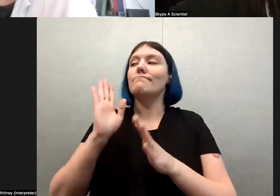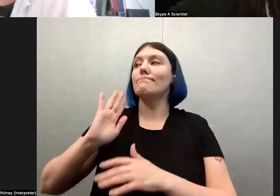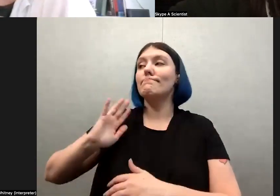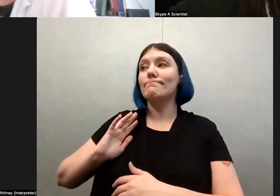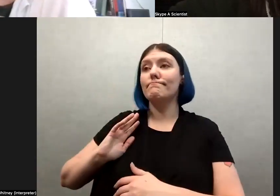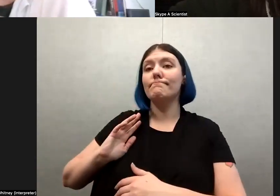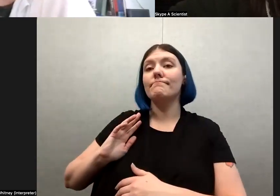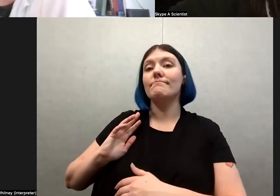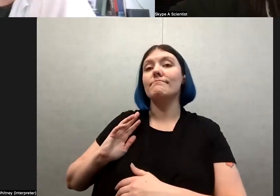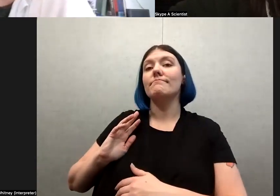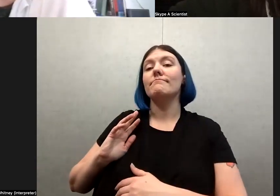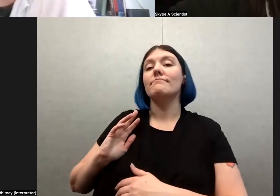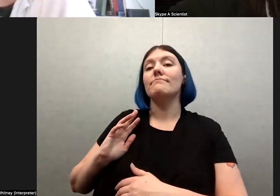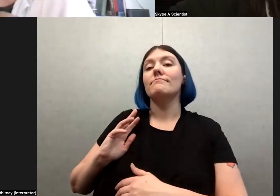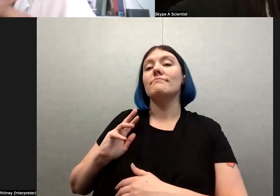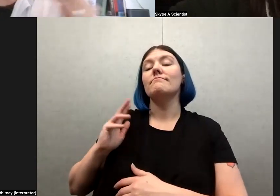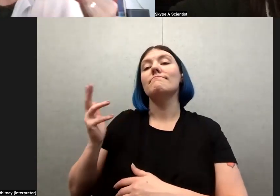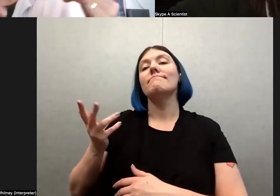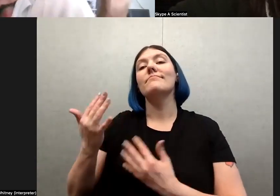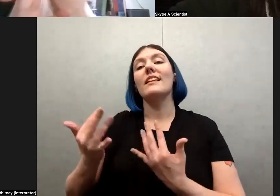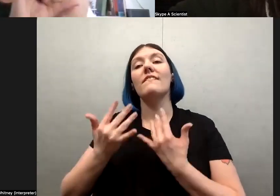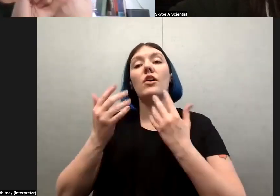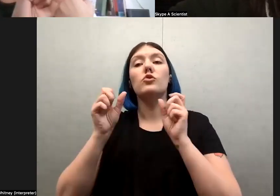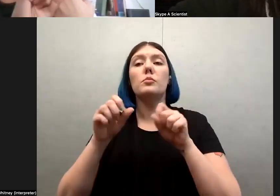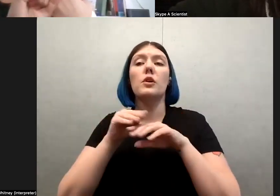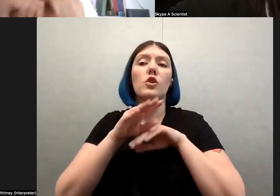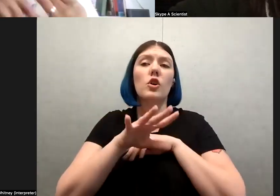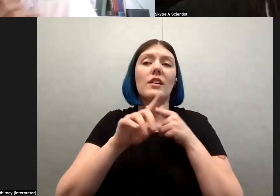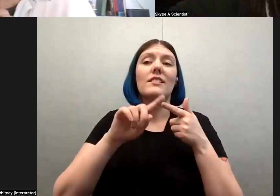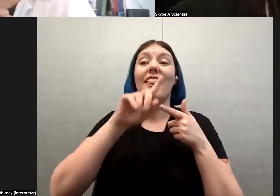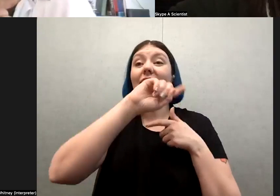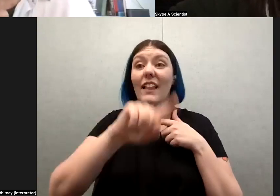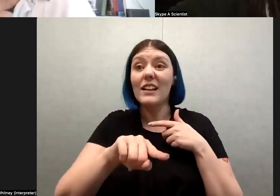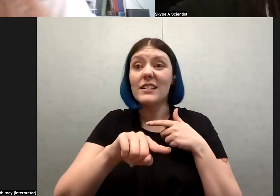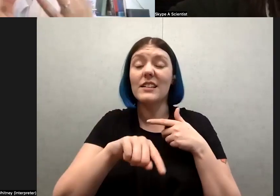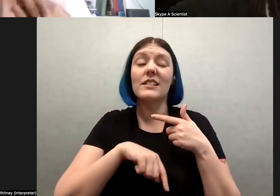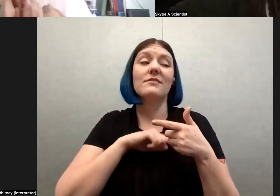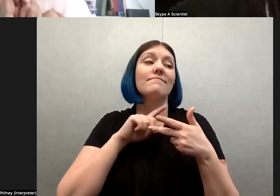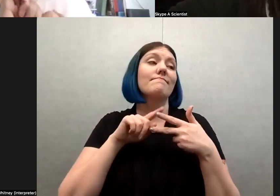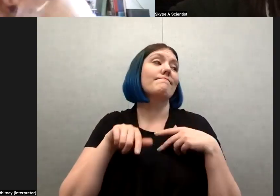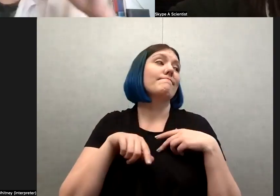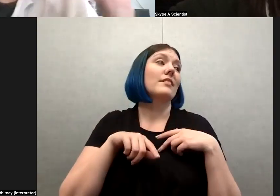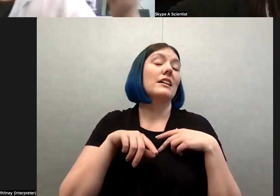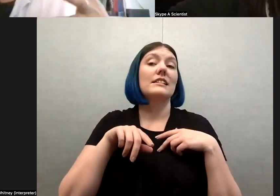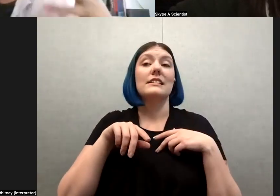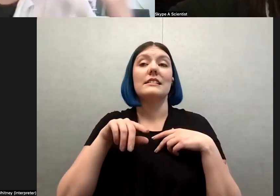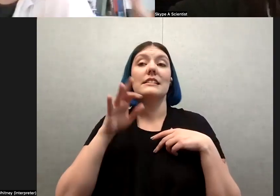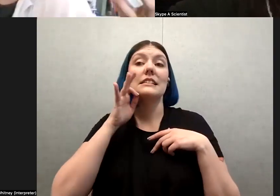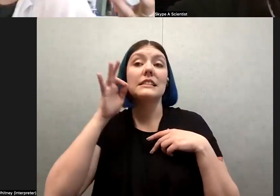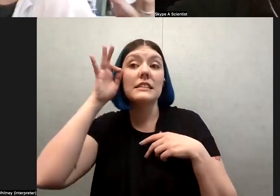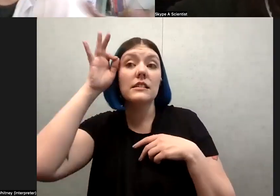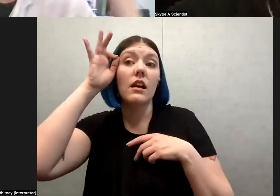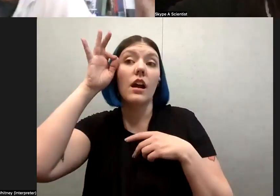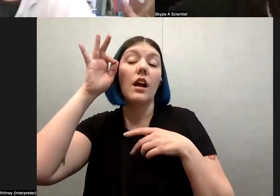fire in the Everglades could have been caused by lightning strikes, or it could have been caused by Native Americans who were managing